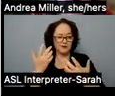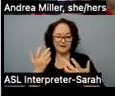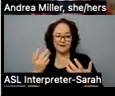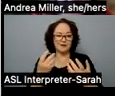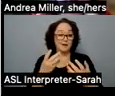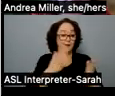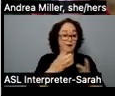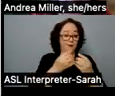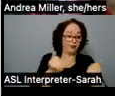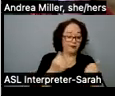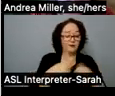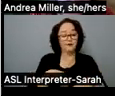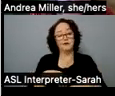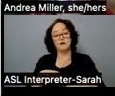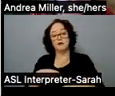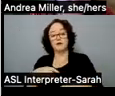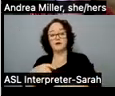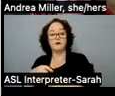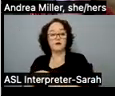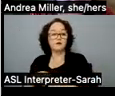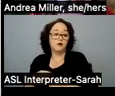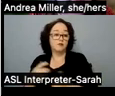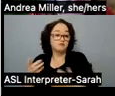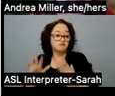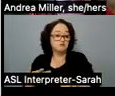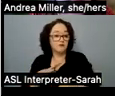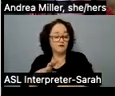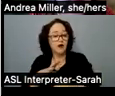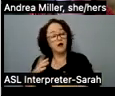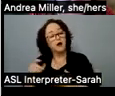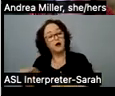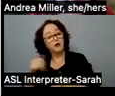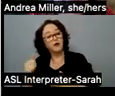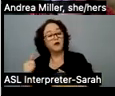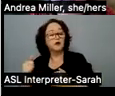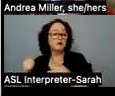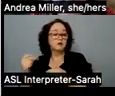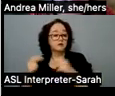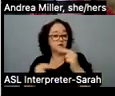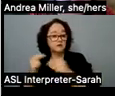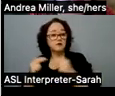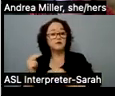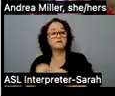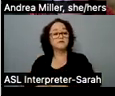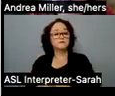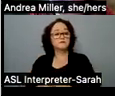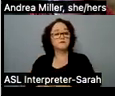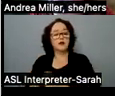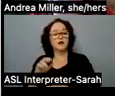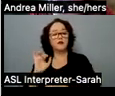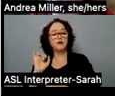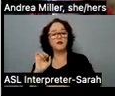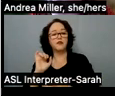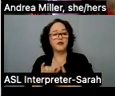rightfully and good so, we have this new development here. And this was a $2.78 million project in the Appalachian Mountains in Hazard,